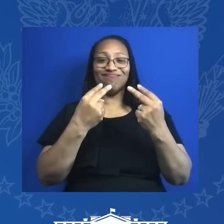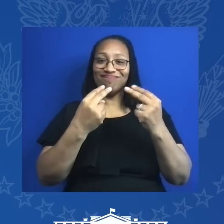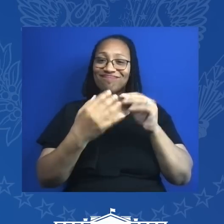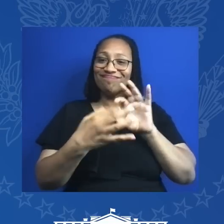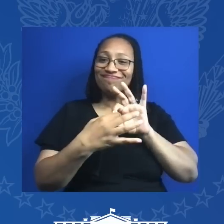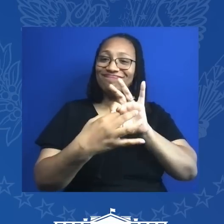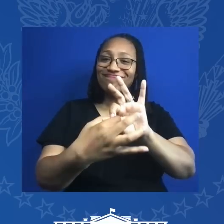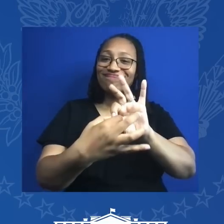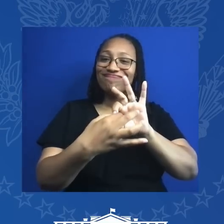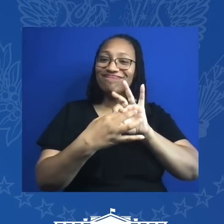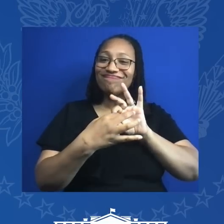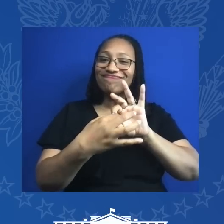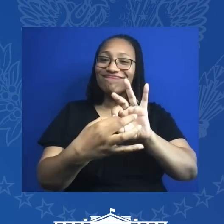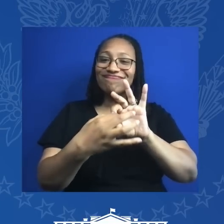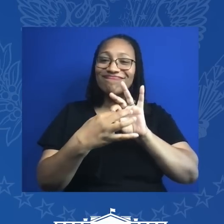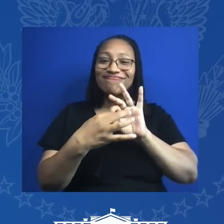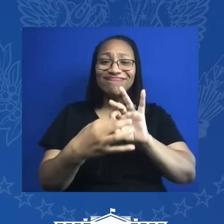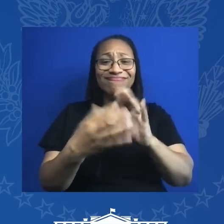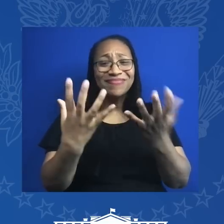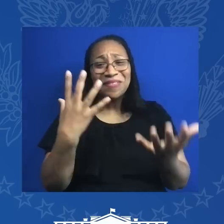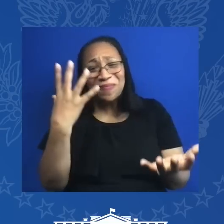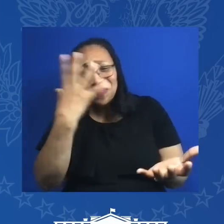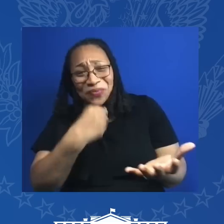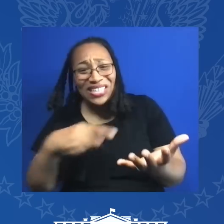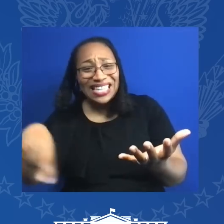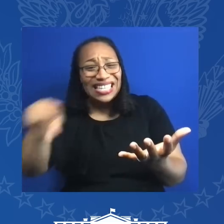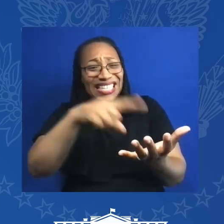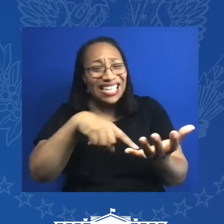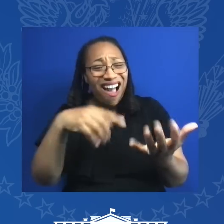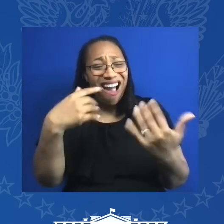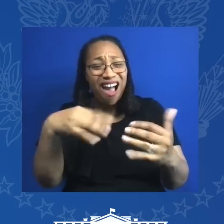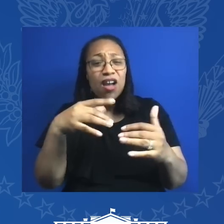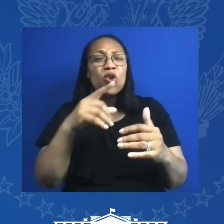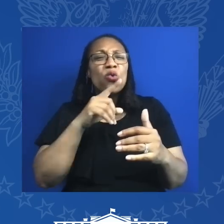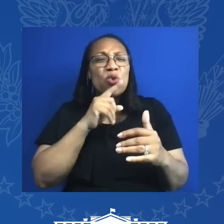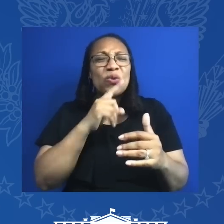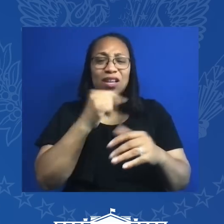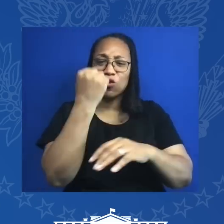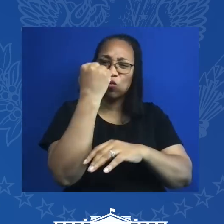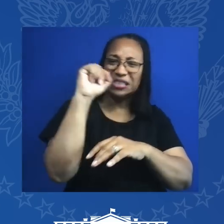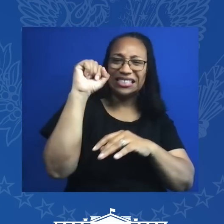The author, you know I'm an English teacher, you had to get a little bit.